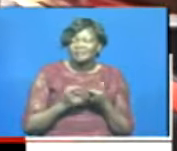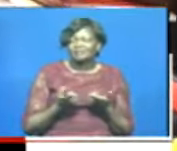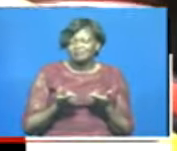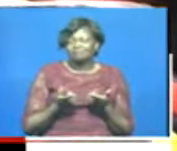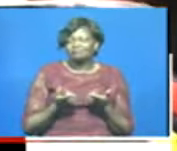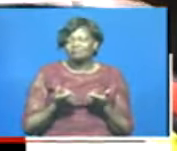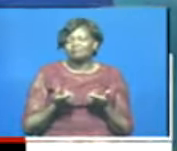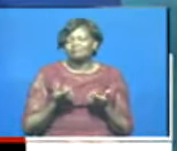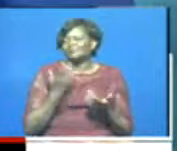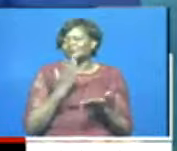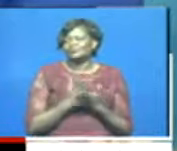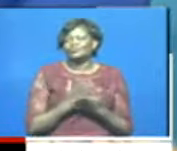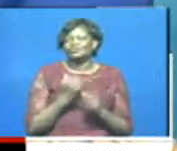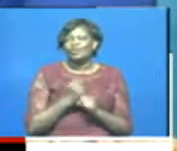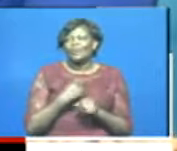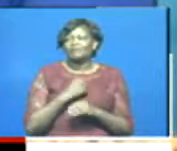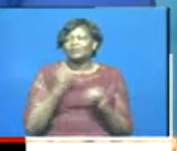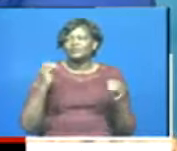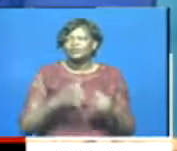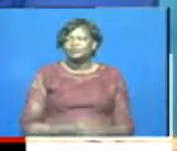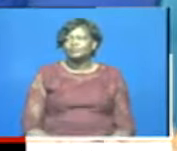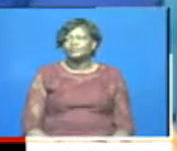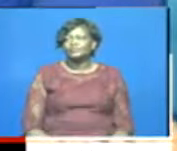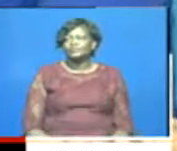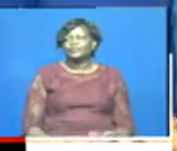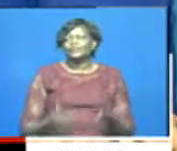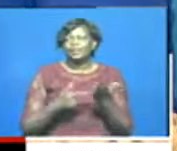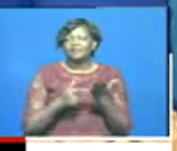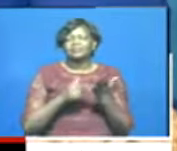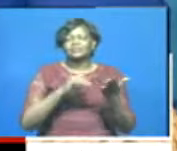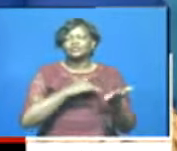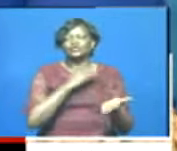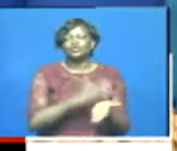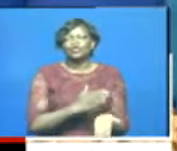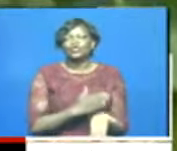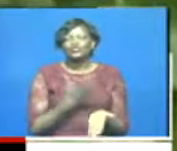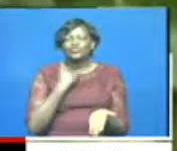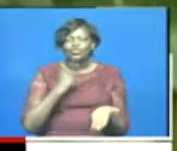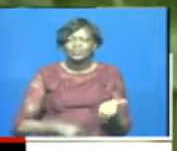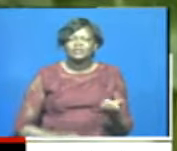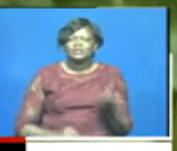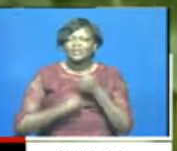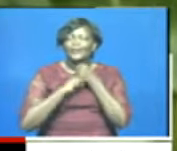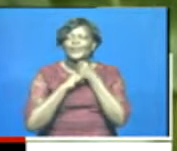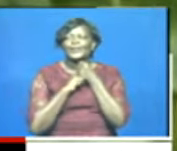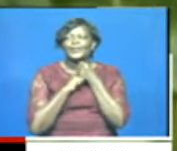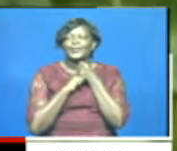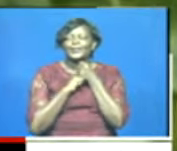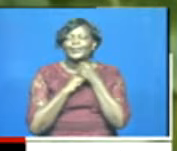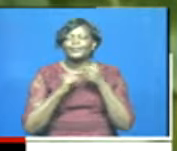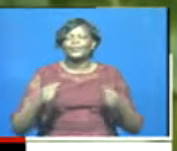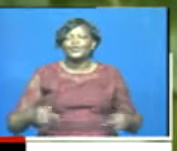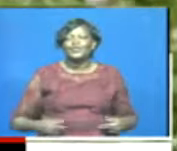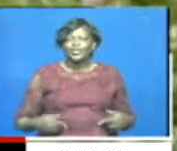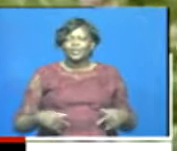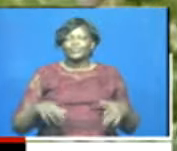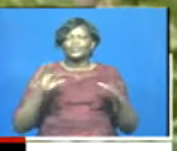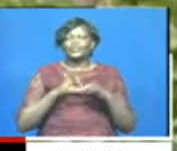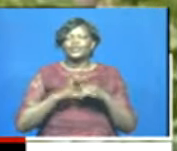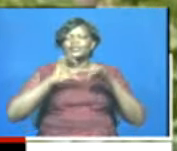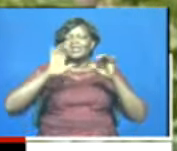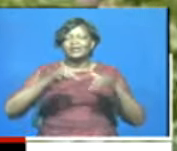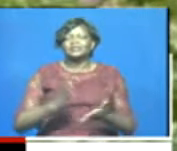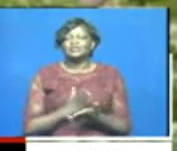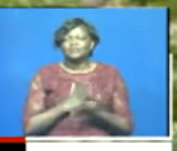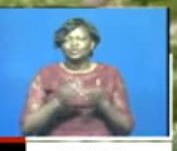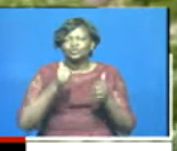unemployment. The ICT authority is seeking to facilitate the youth to join the agricultural sector, which